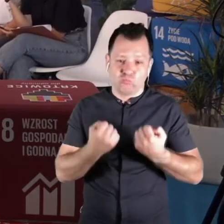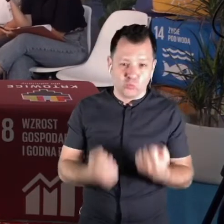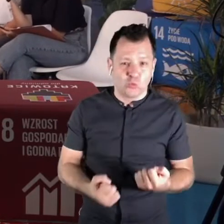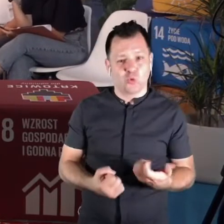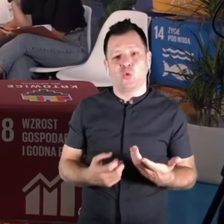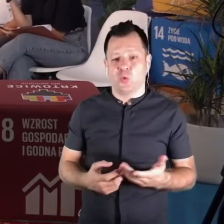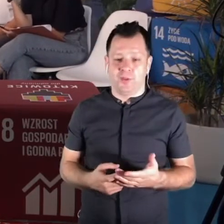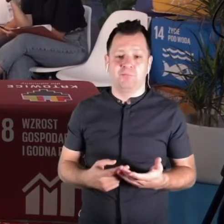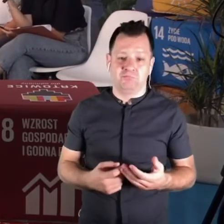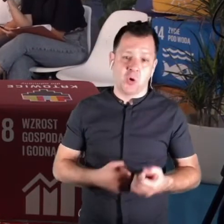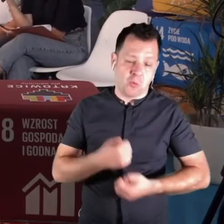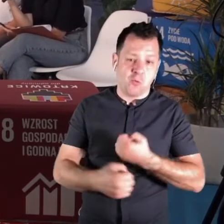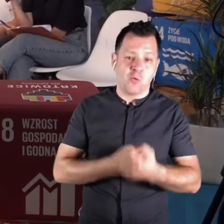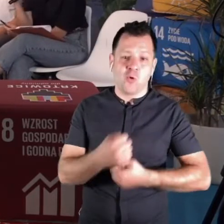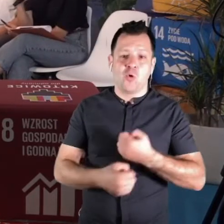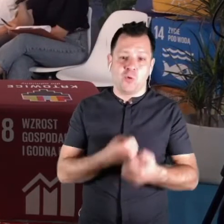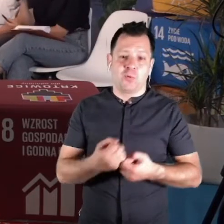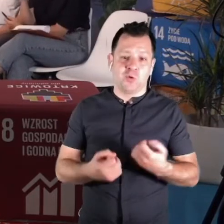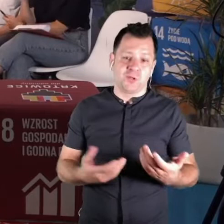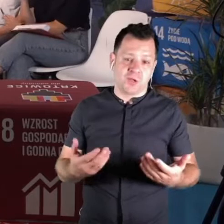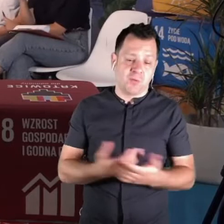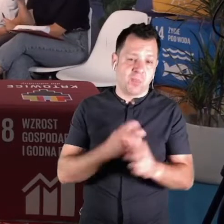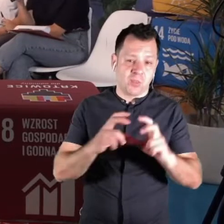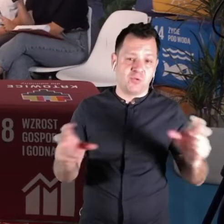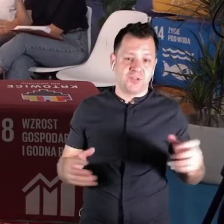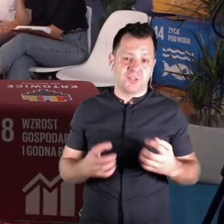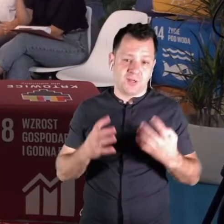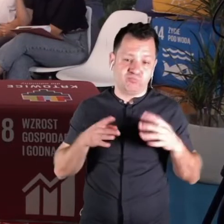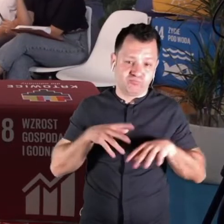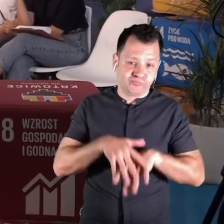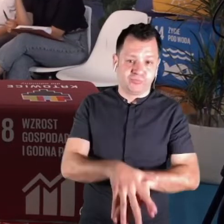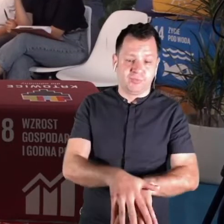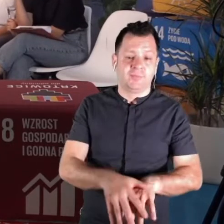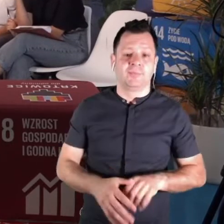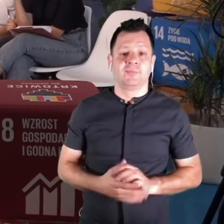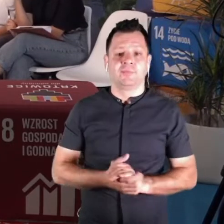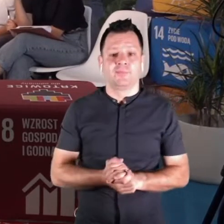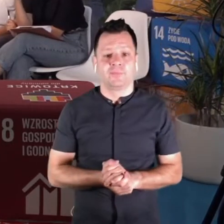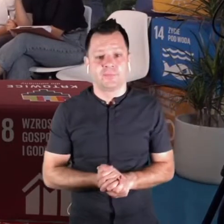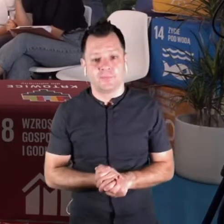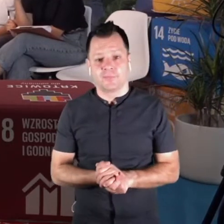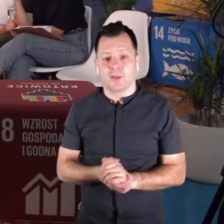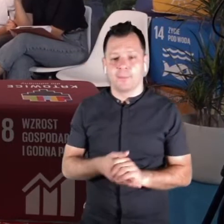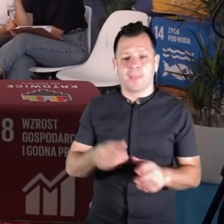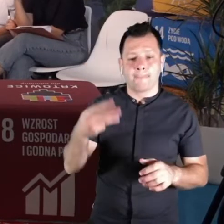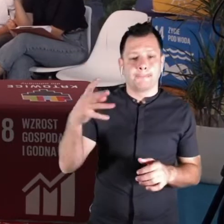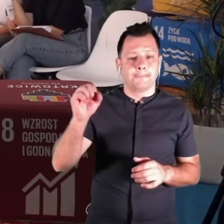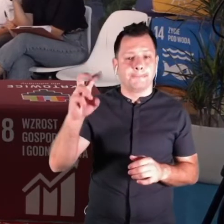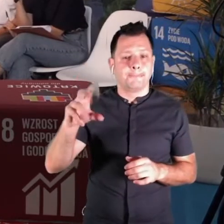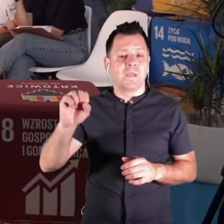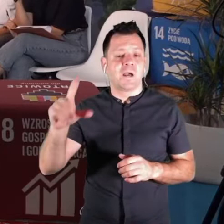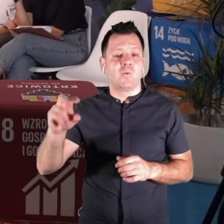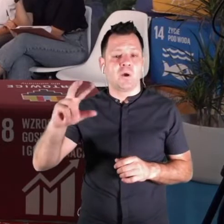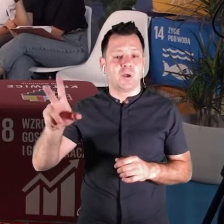in Polish participatory scene. And now Michał from Living Lab Warsaw will tell us how they